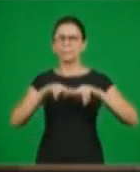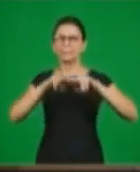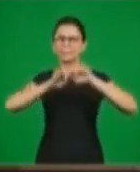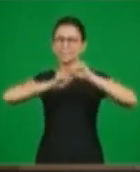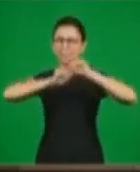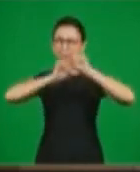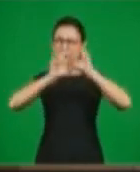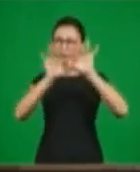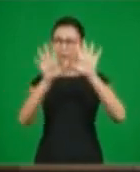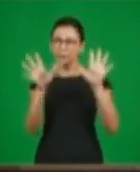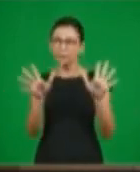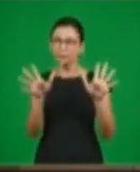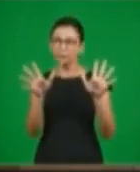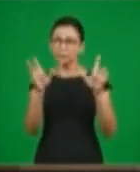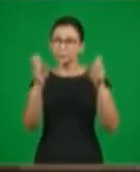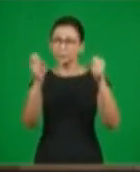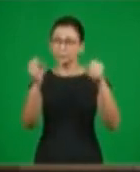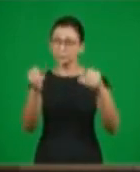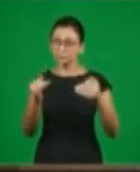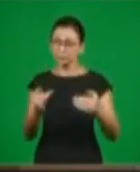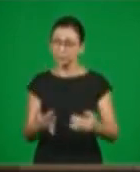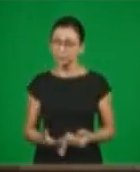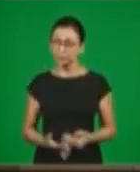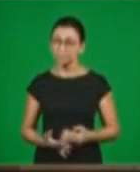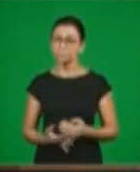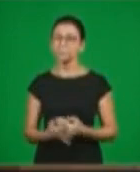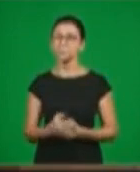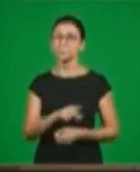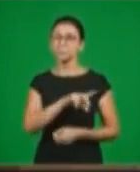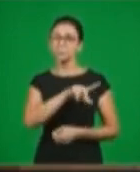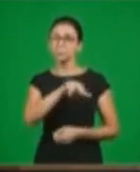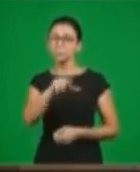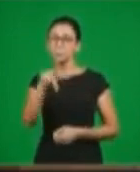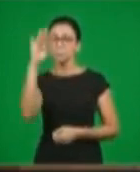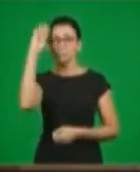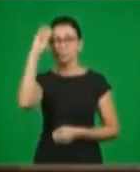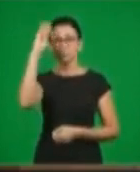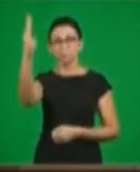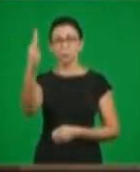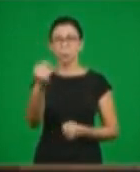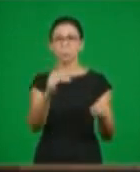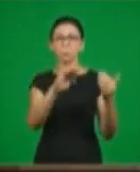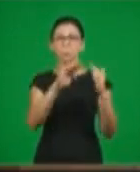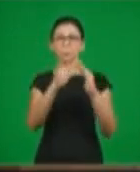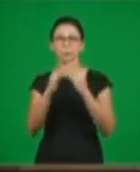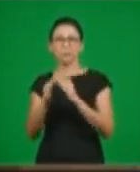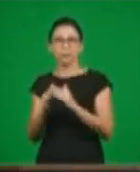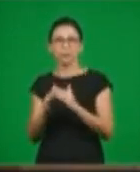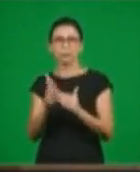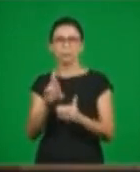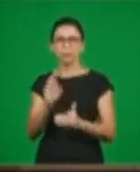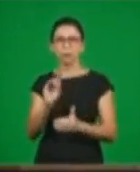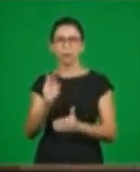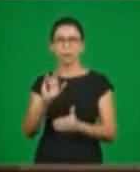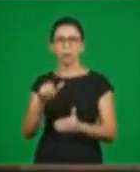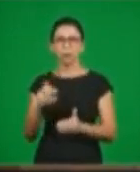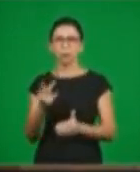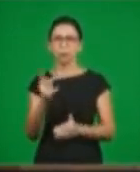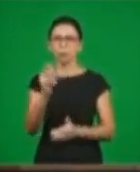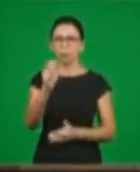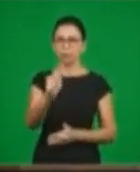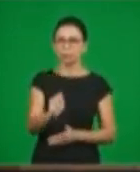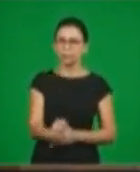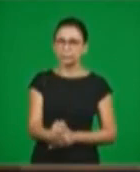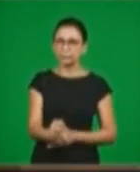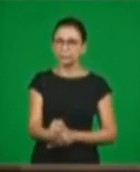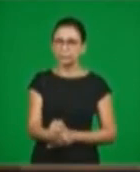we're going to see clearly and show those brothers that are in the community of Rocinha the fellowship. So they're gonna be